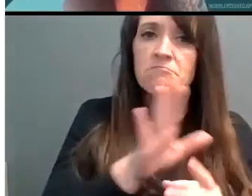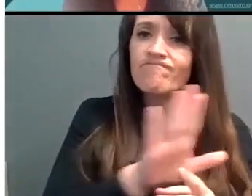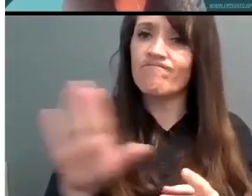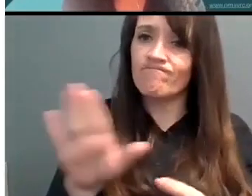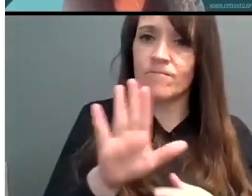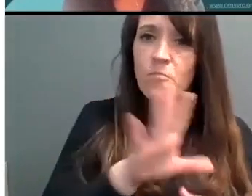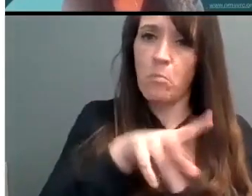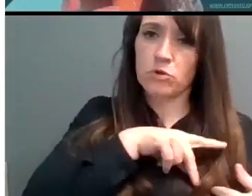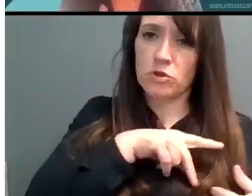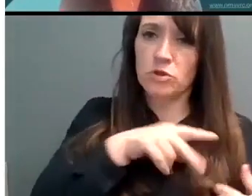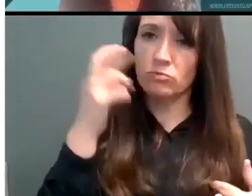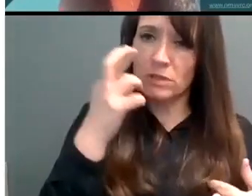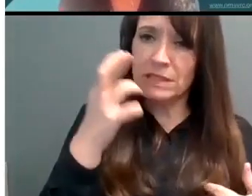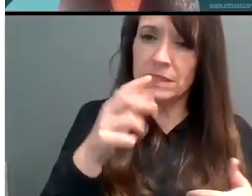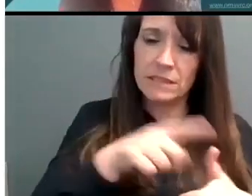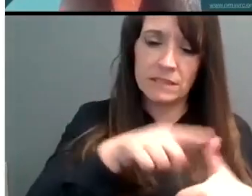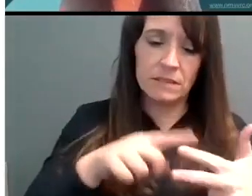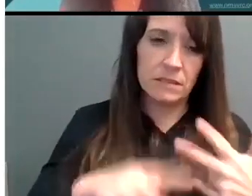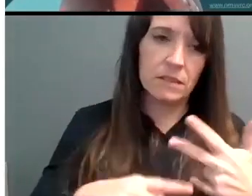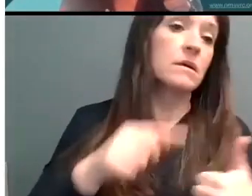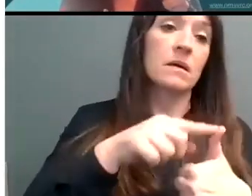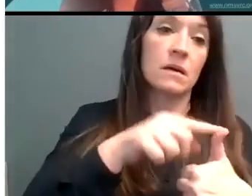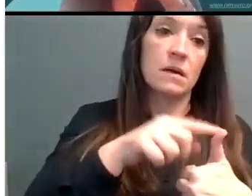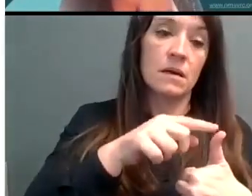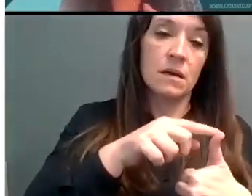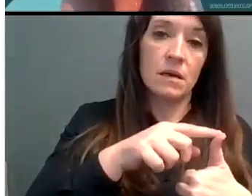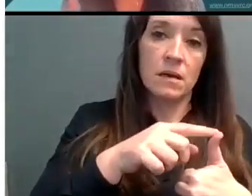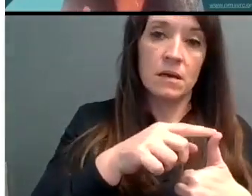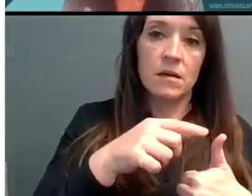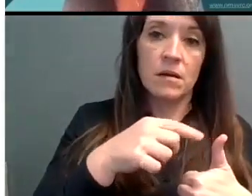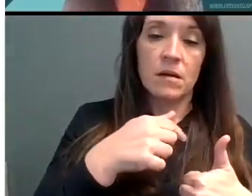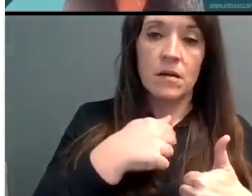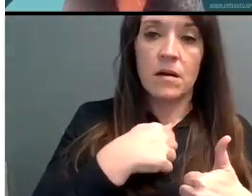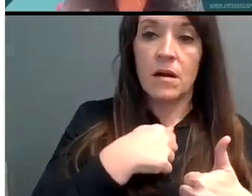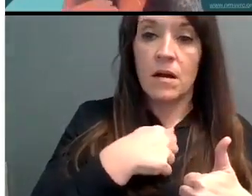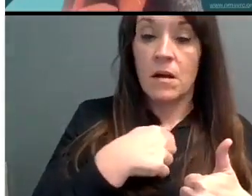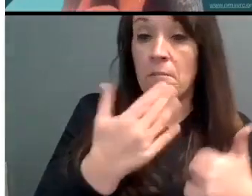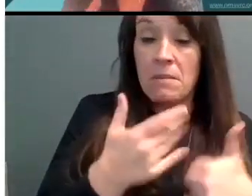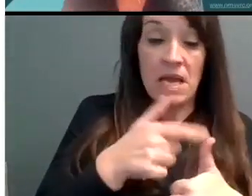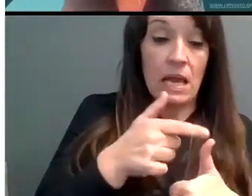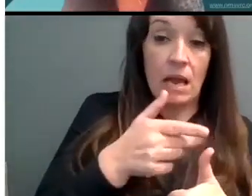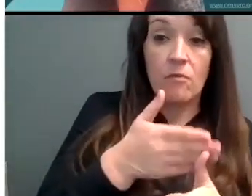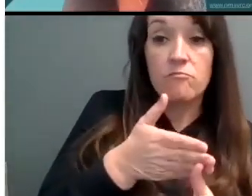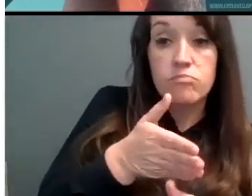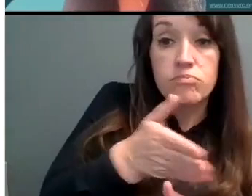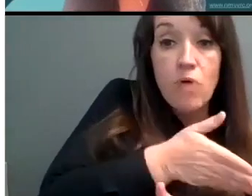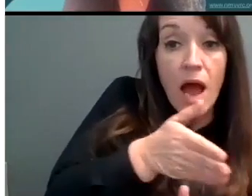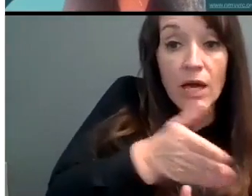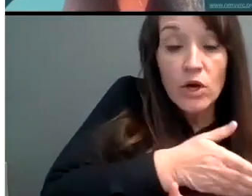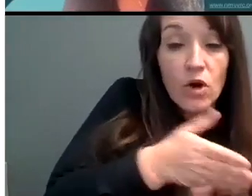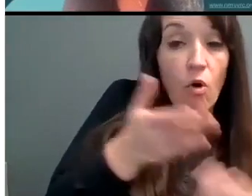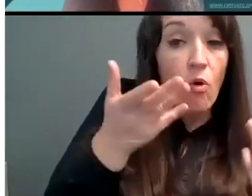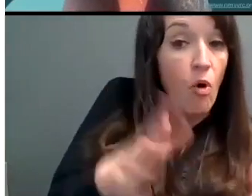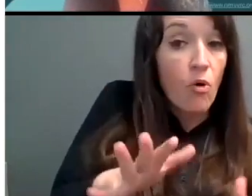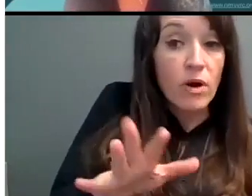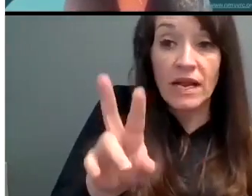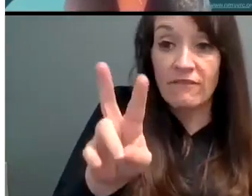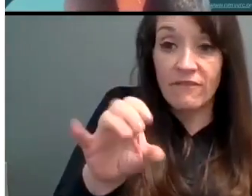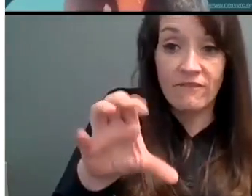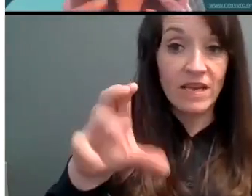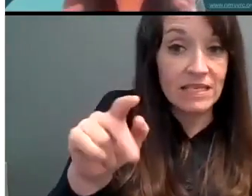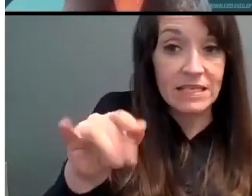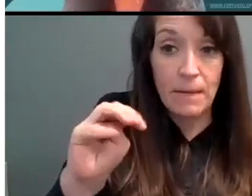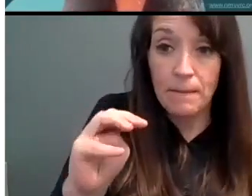experience a traumatic event, my prior victimization, excuse me, perhaps, or my prior coping strategies. It could